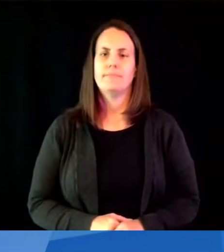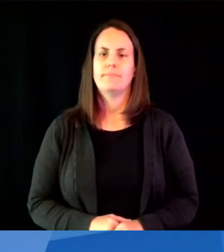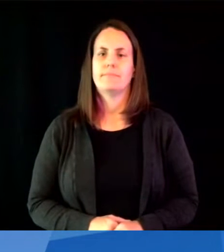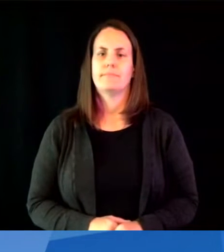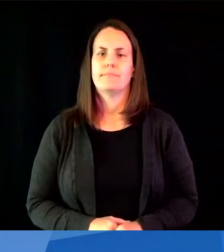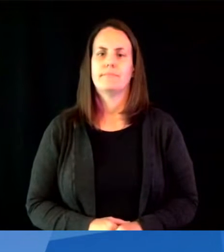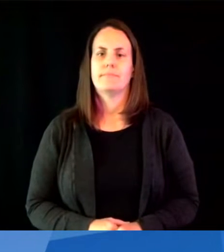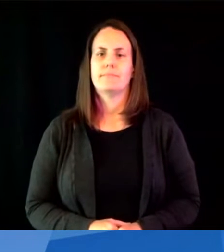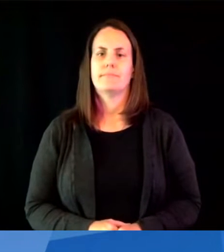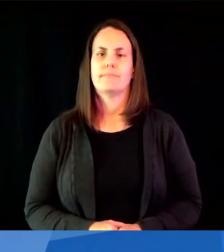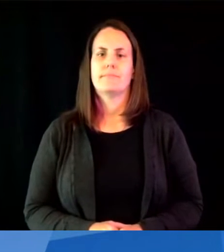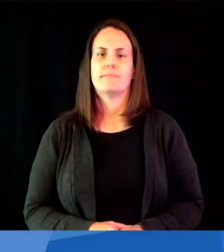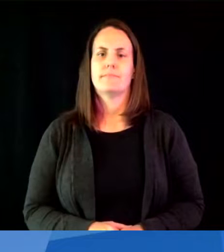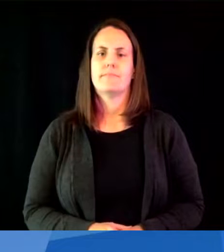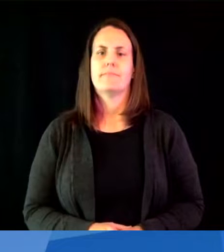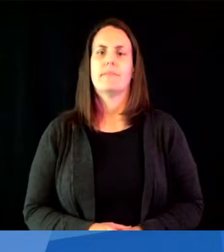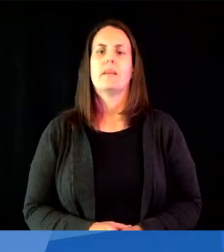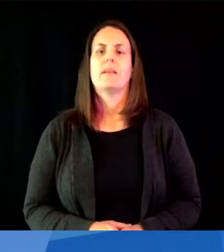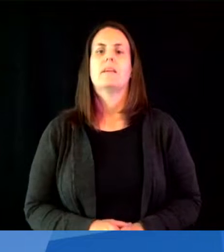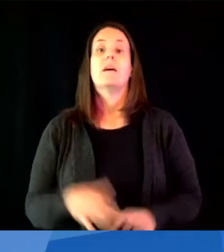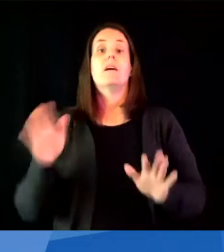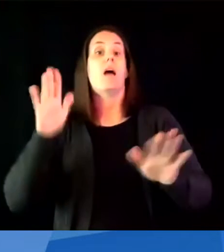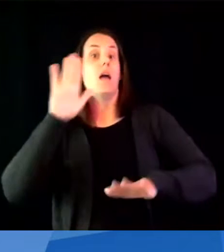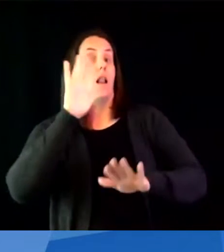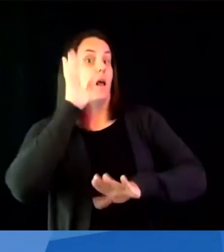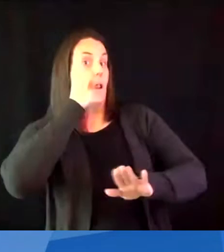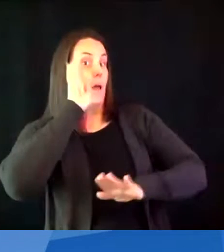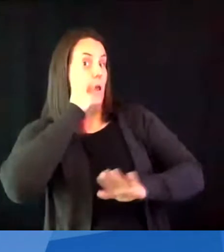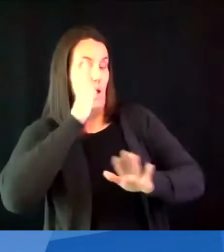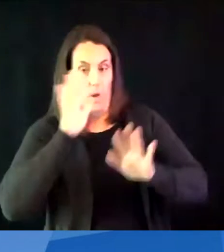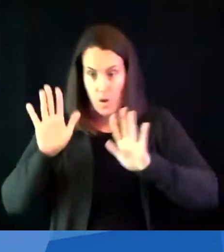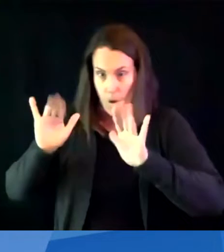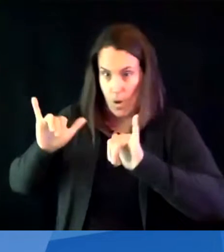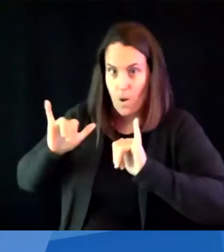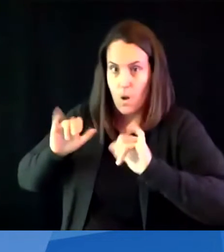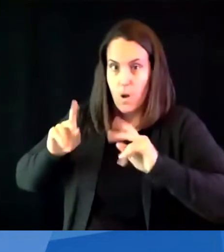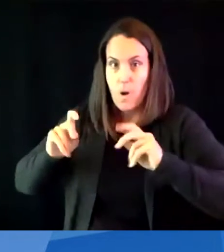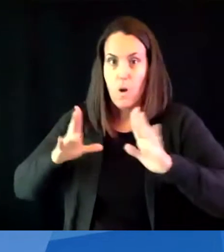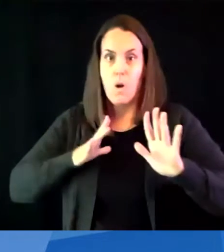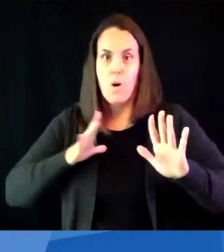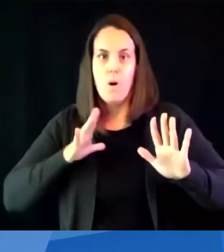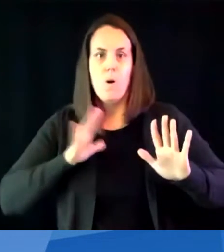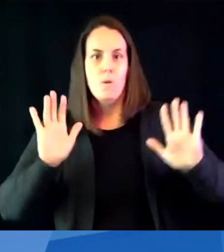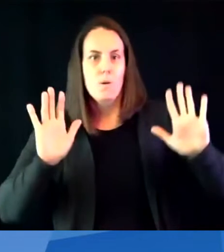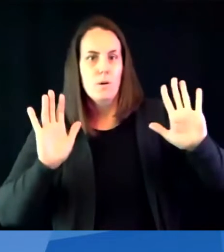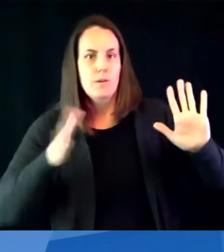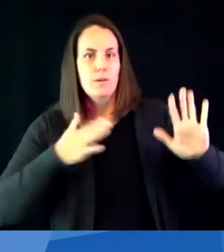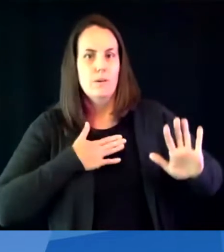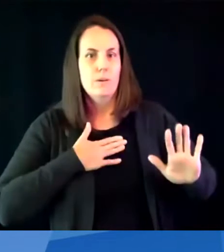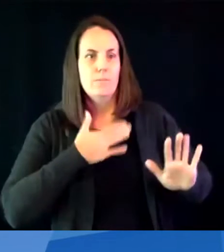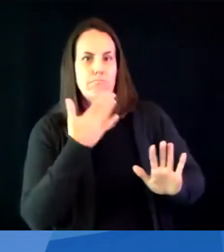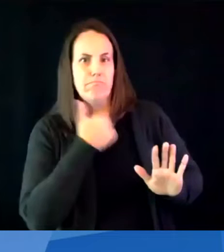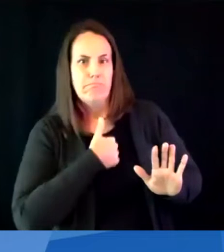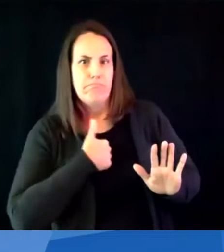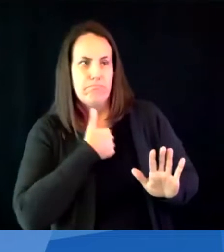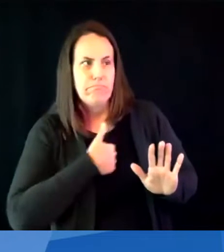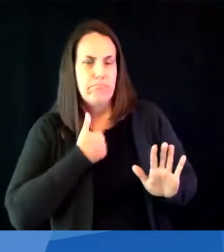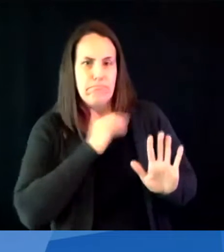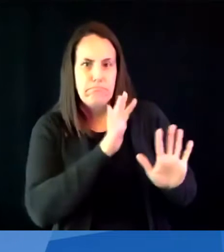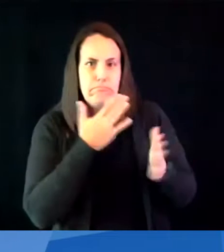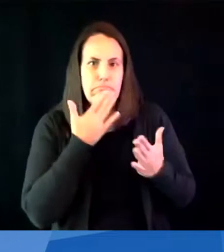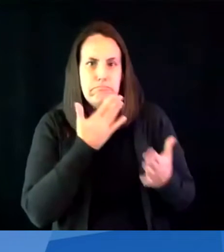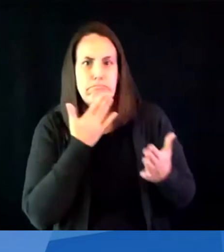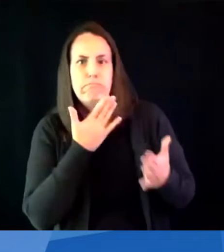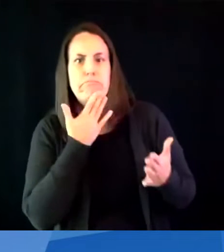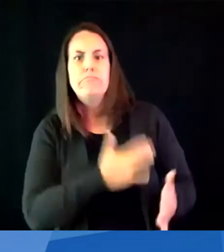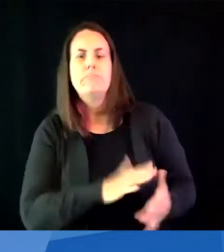No, Dave. All right, let's try. How's that? Can you hear me? Oh, we can hear Can you you. hear me now? Yes. Yeah, sorry about that. Yeah, I can't figure